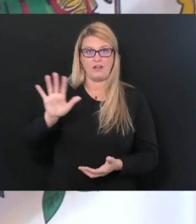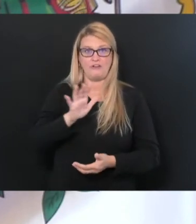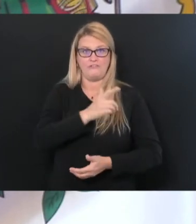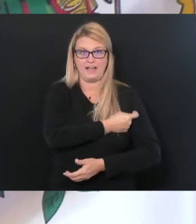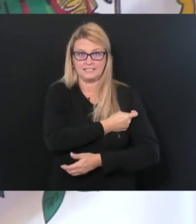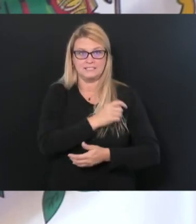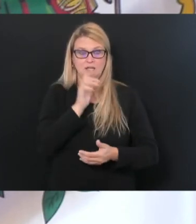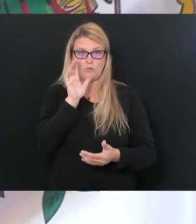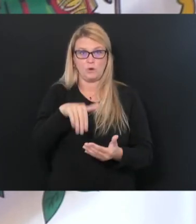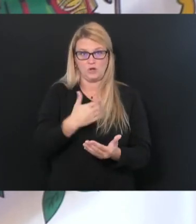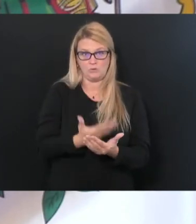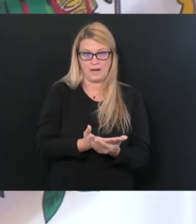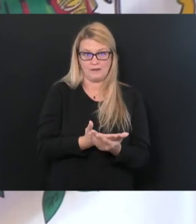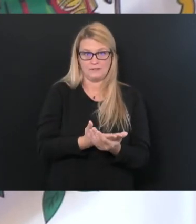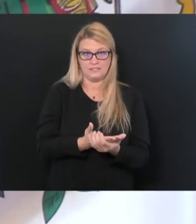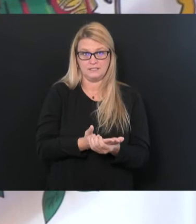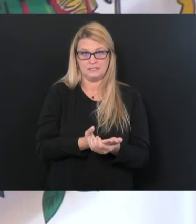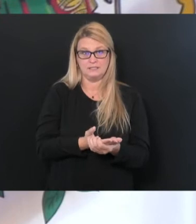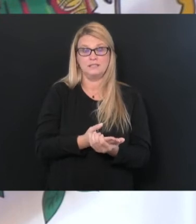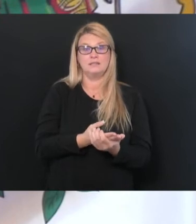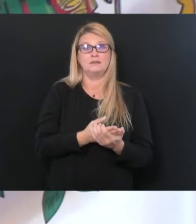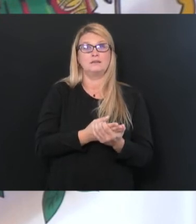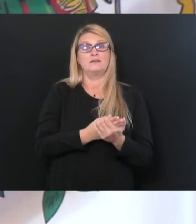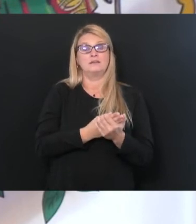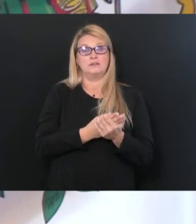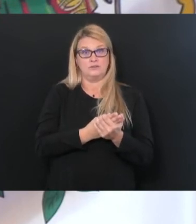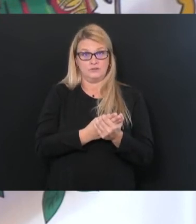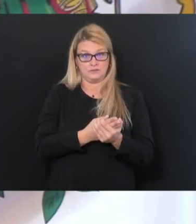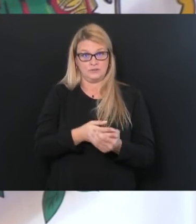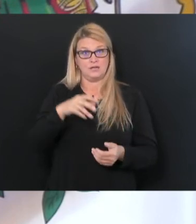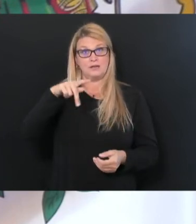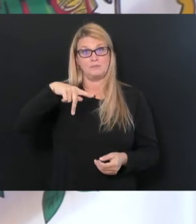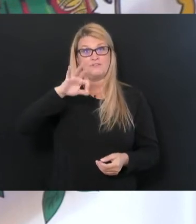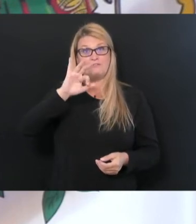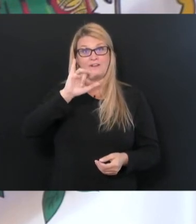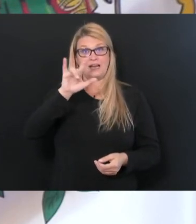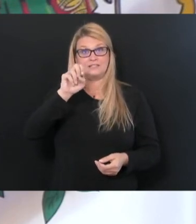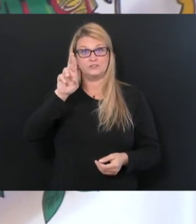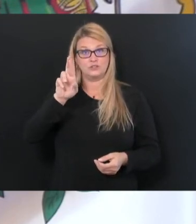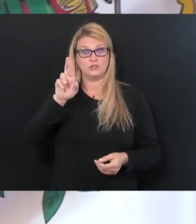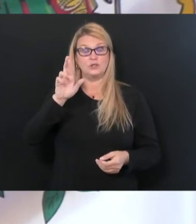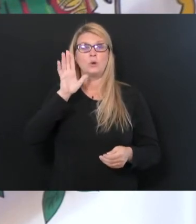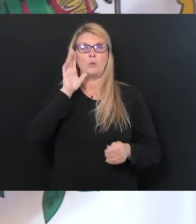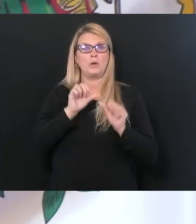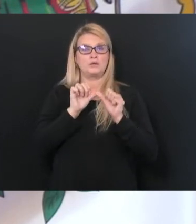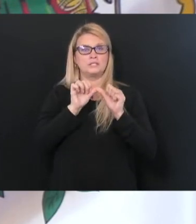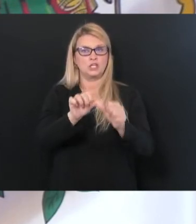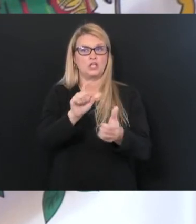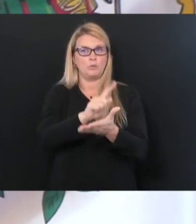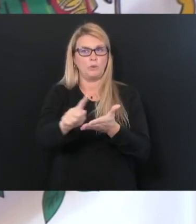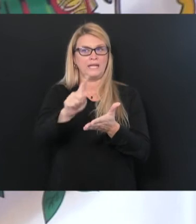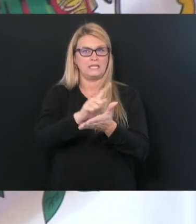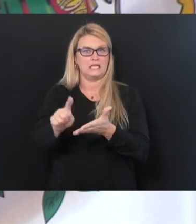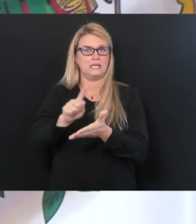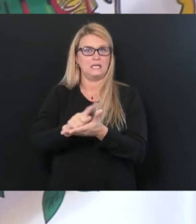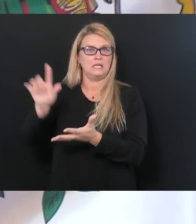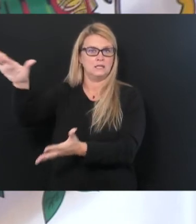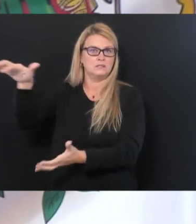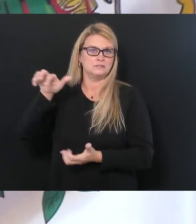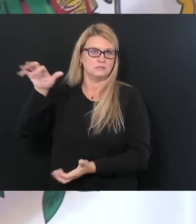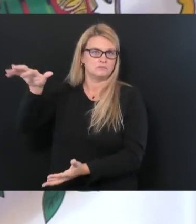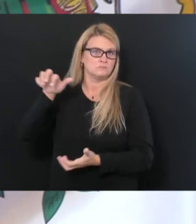vaccines are going to roll in then. But in addition to that, Pfizer's vaccine will continue on a weekly basis every